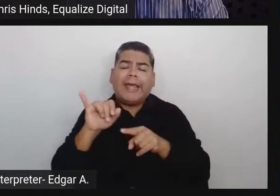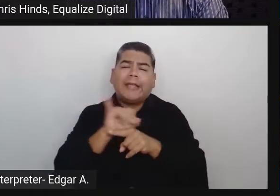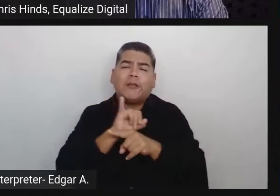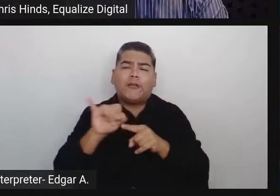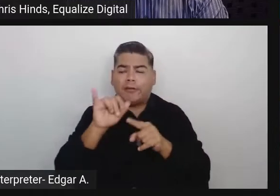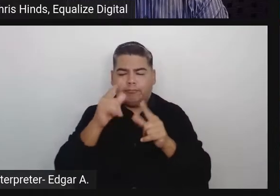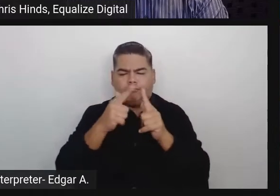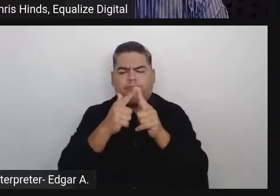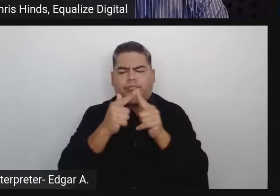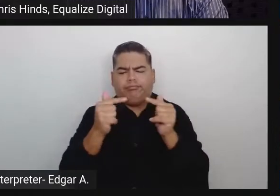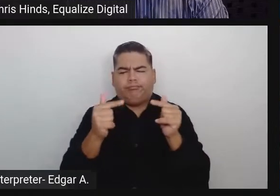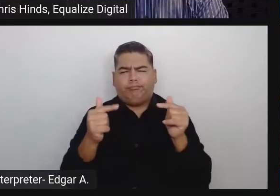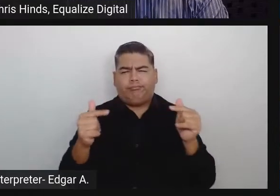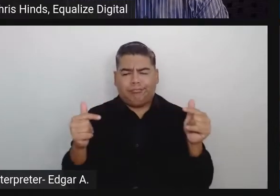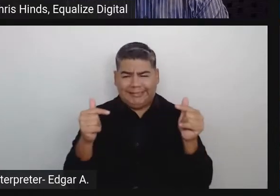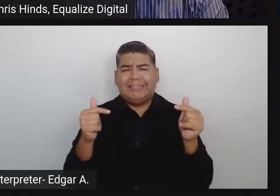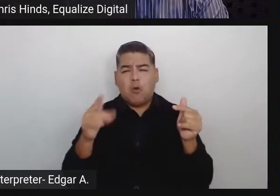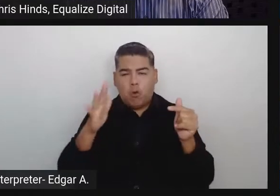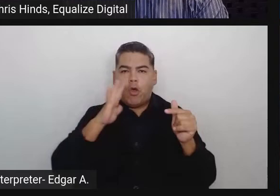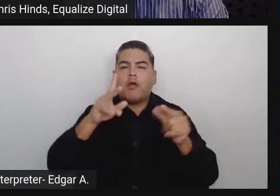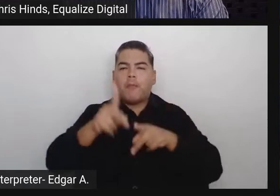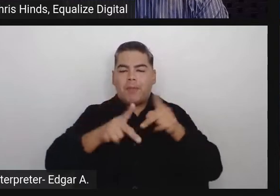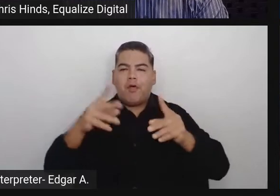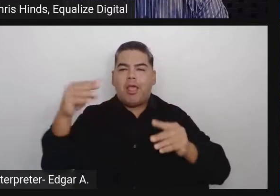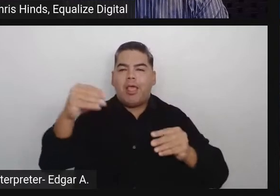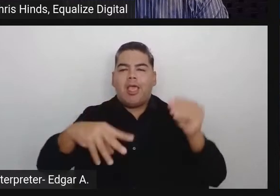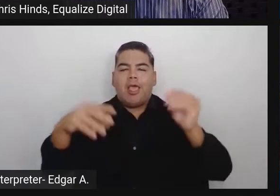Right? And